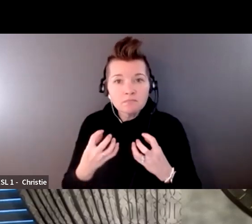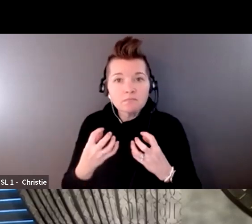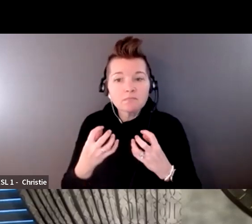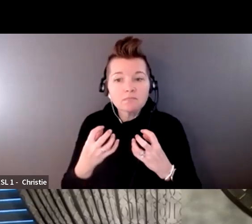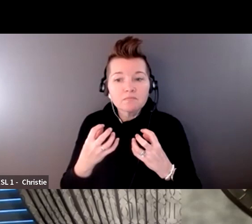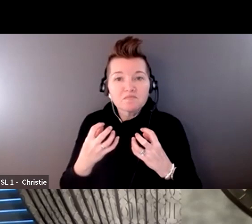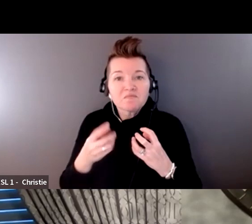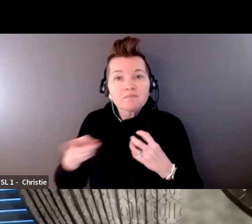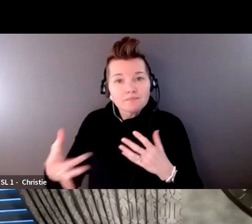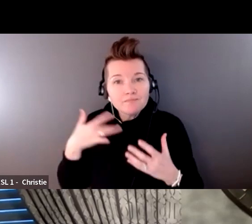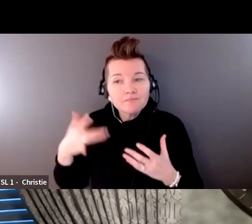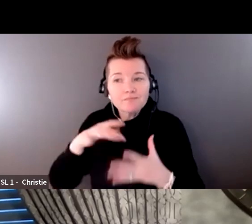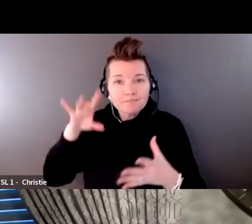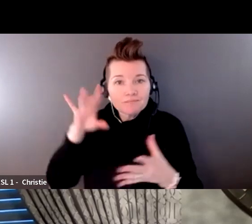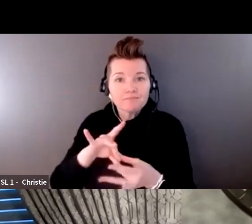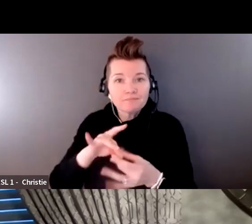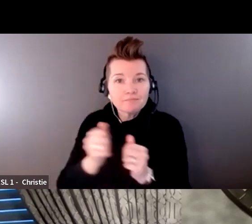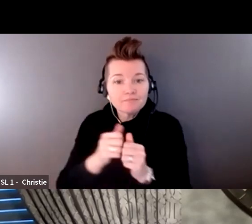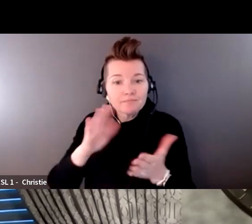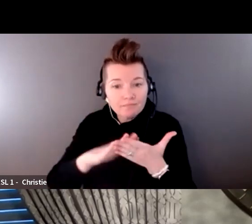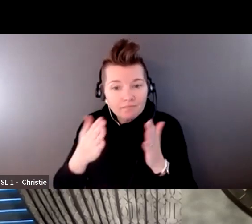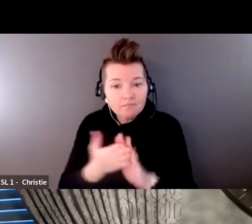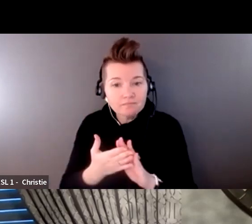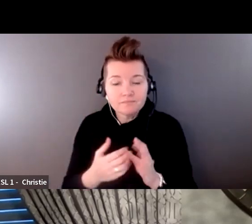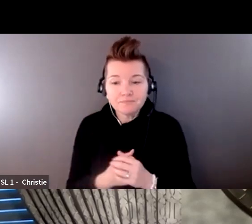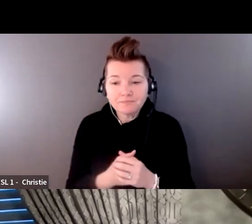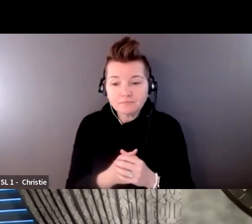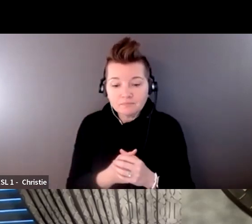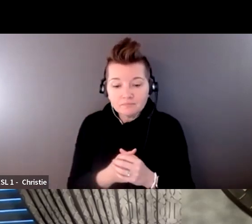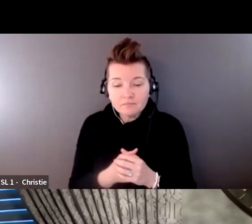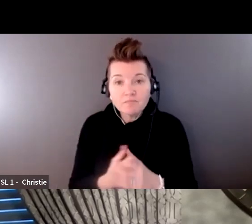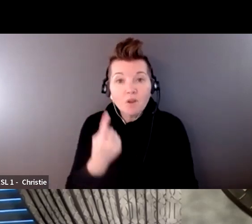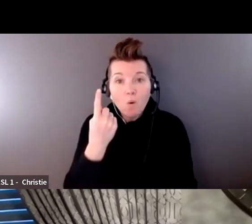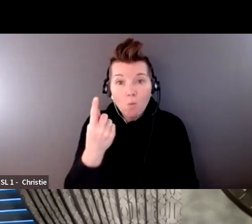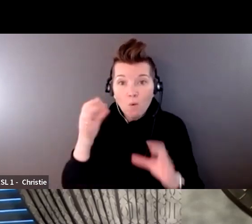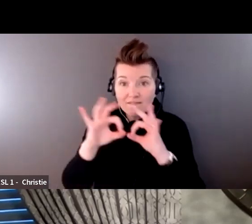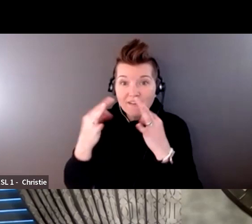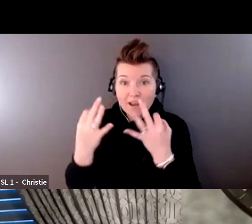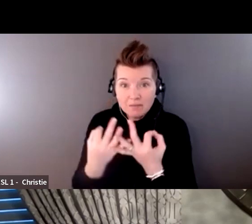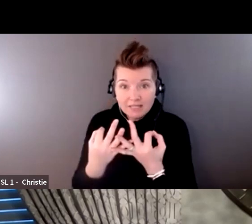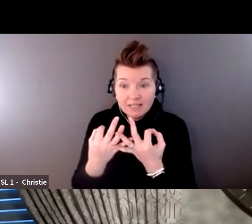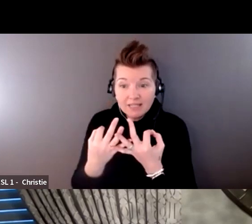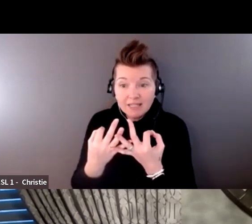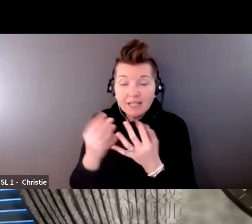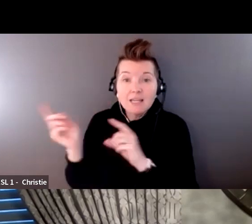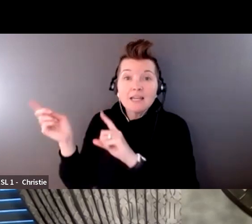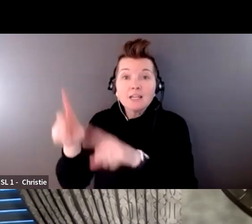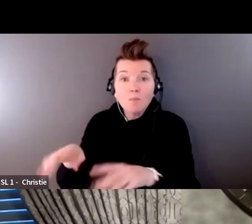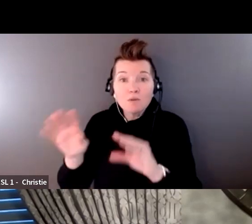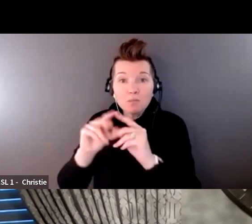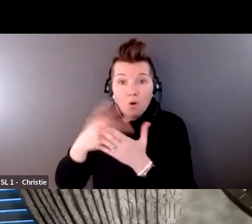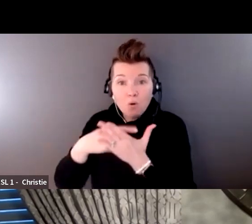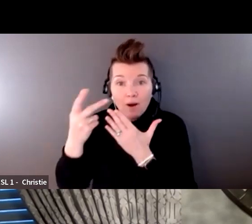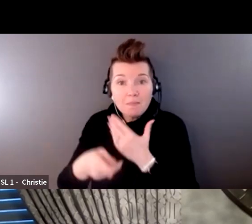like a valued member of the community. We even had a family that hadn't been in the community for 4 years come to the program and become involved